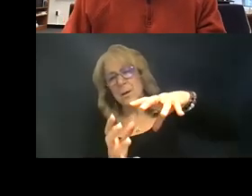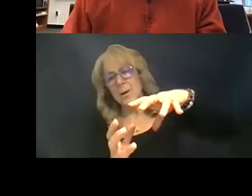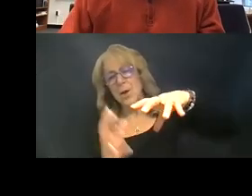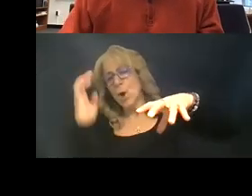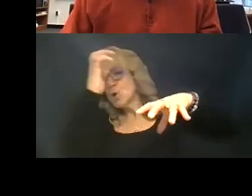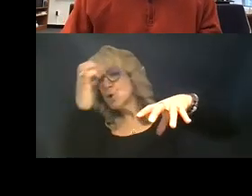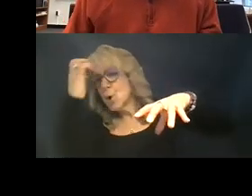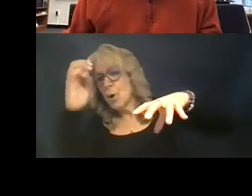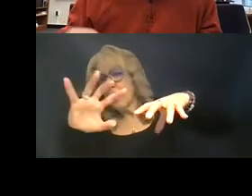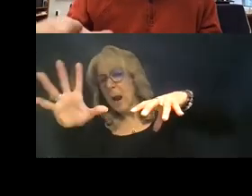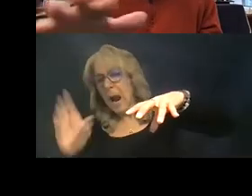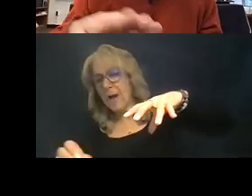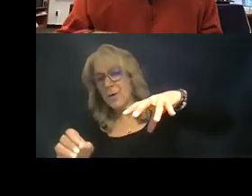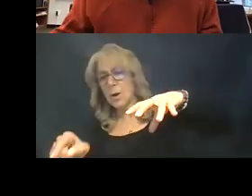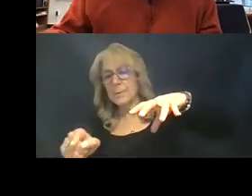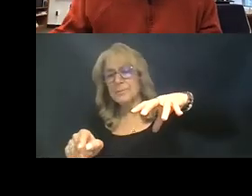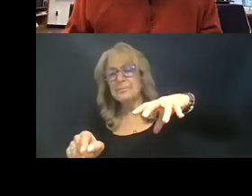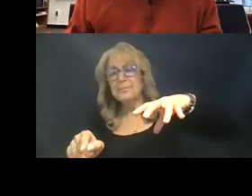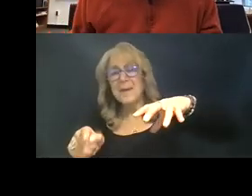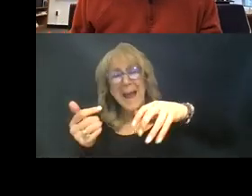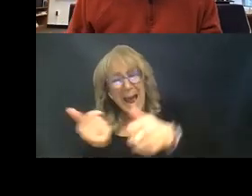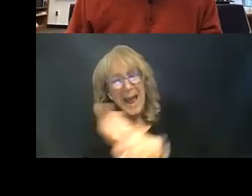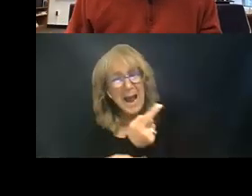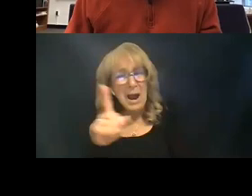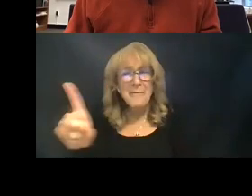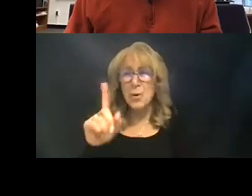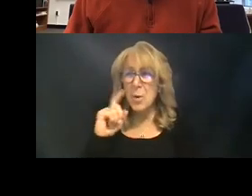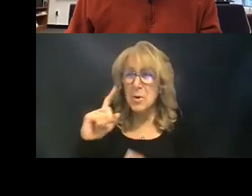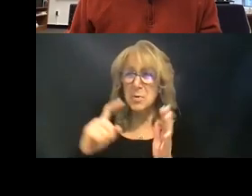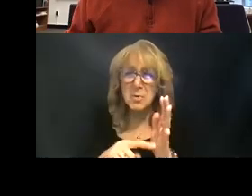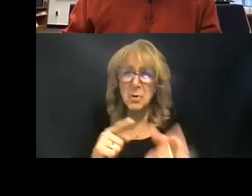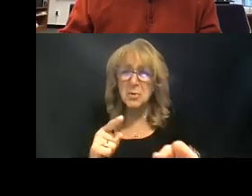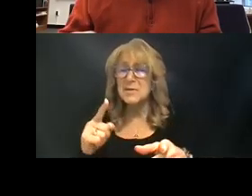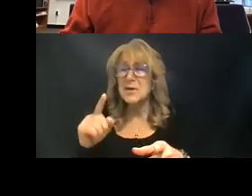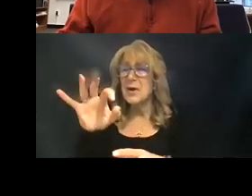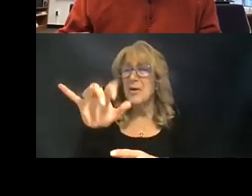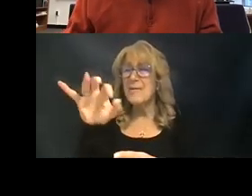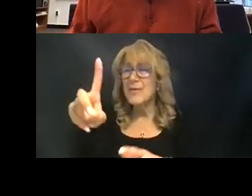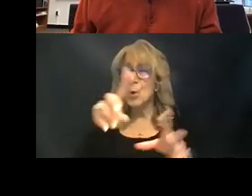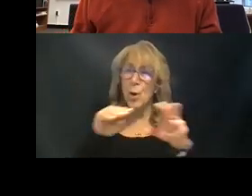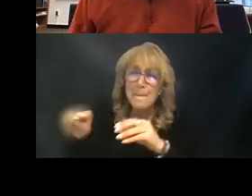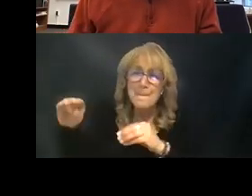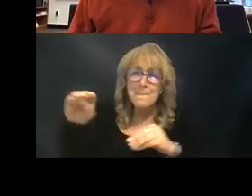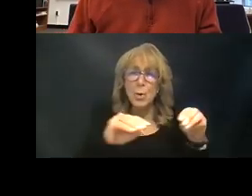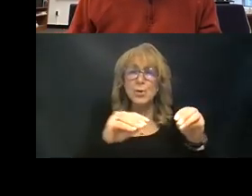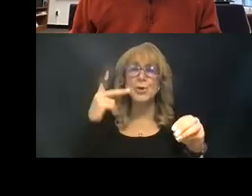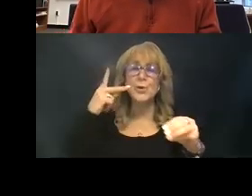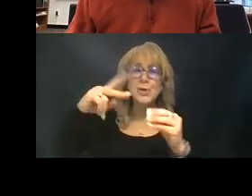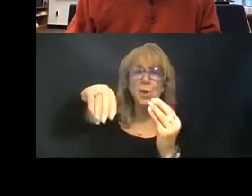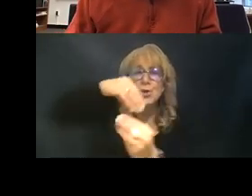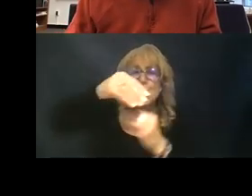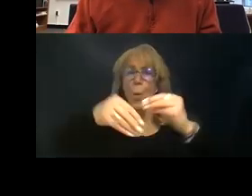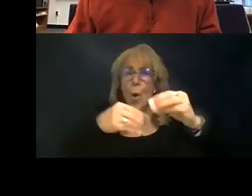and Africa. And again, everywhere you see the fluid motions here indicated, you see these swirling like